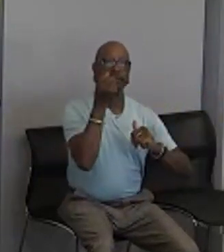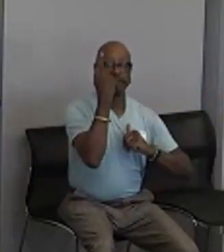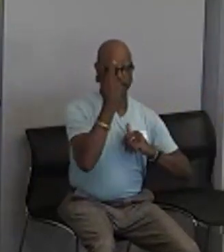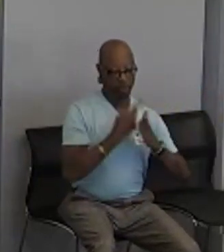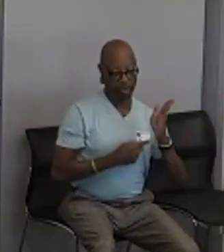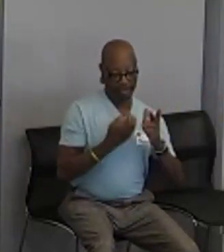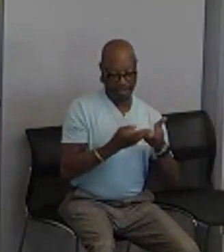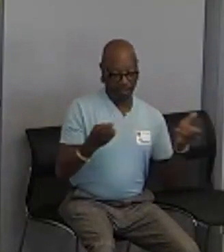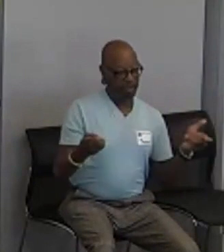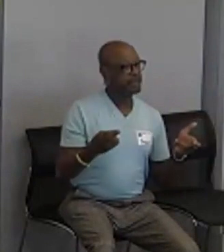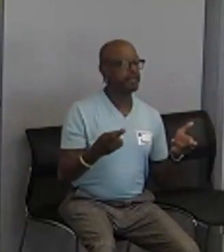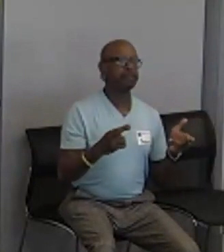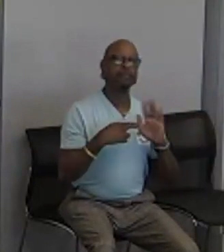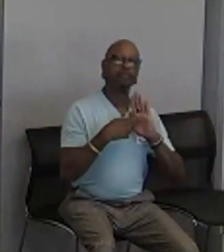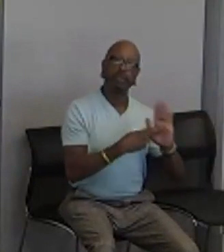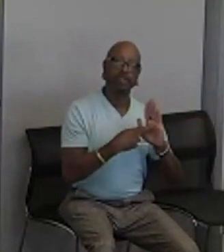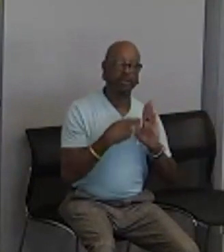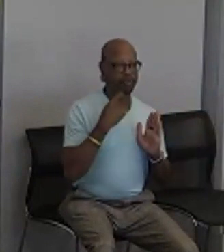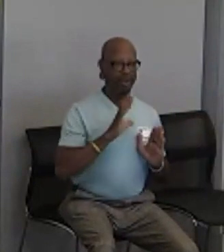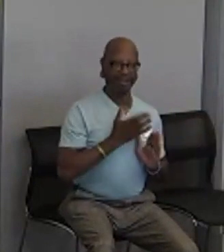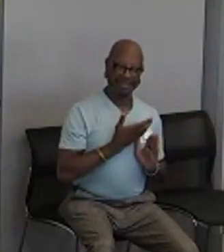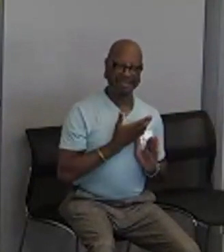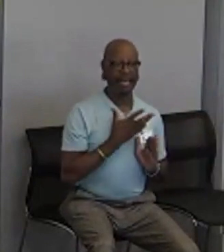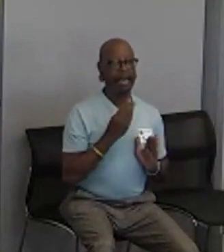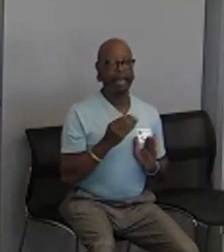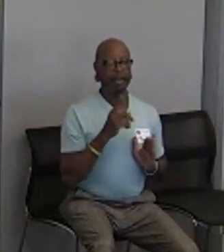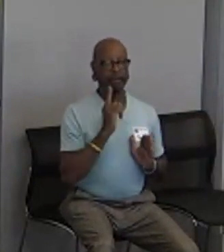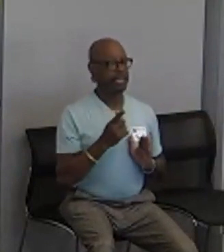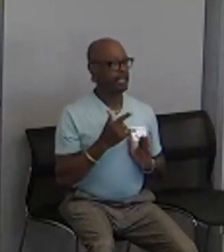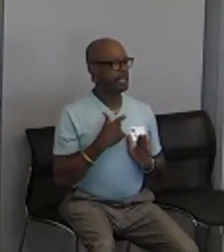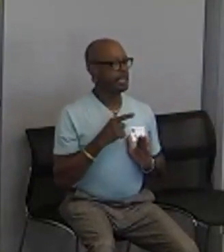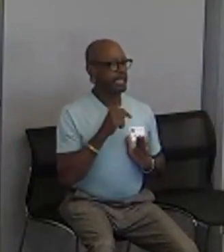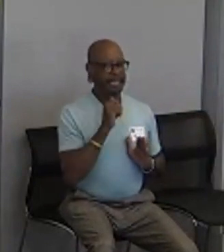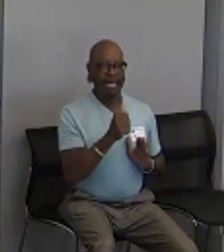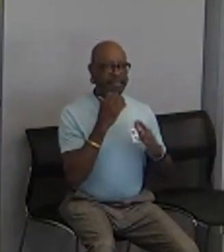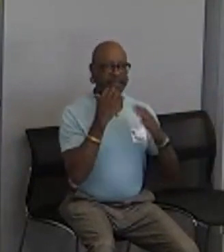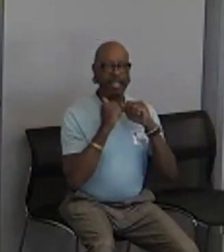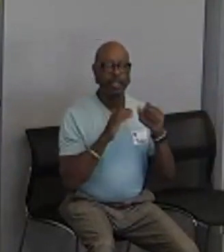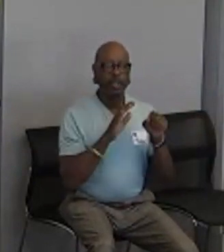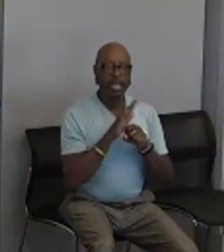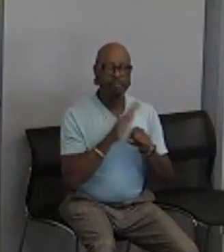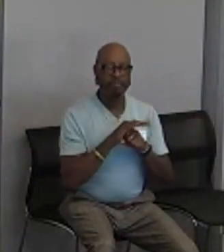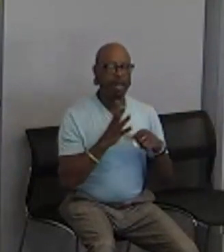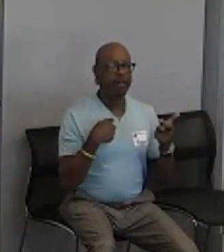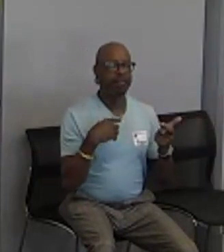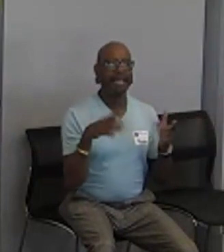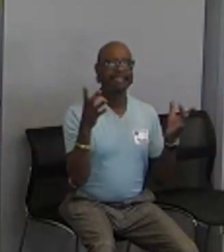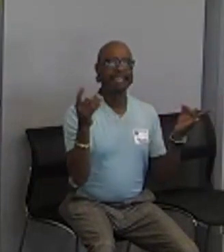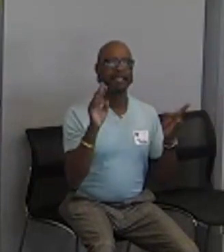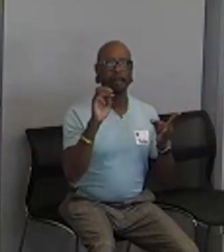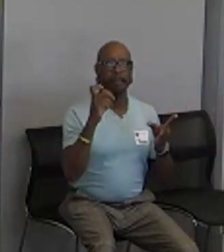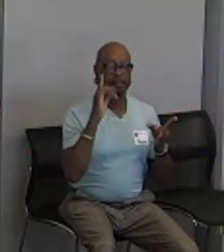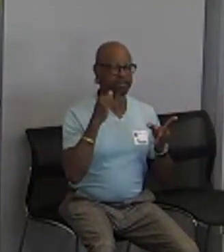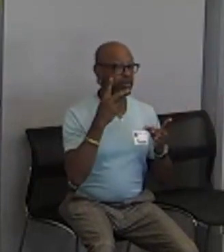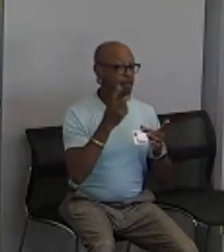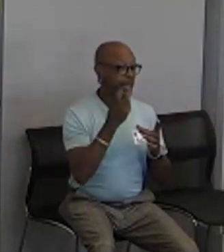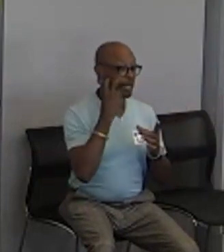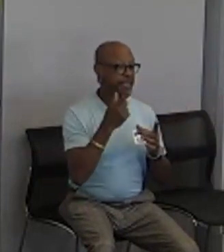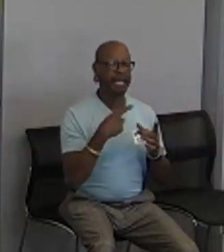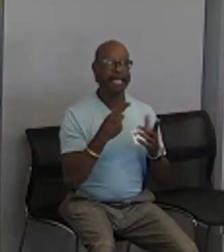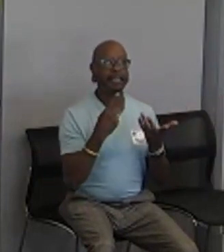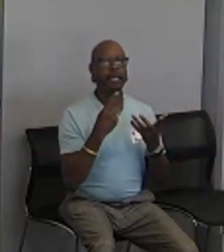this resource represents for us and the undervalued importance of tactile maps for blind and visually impaired